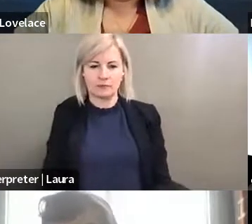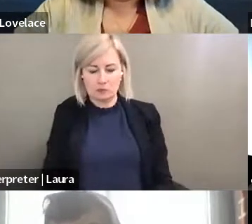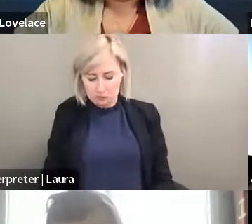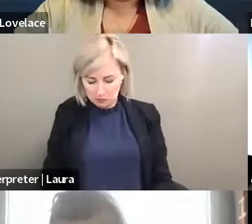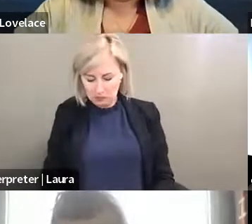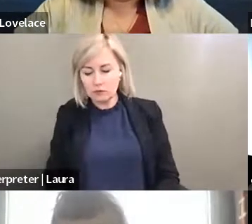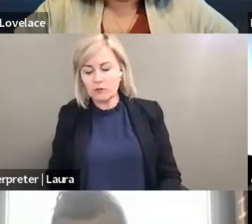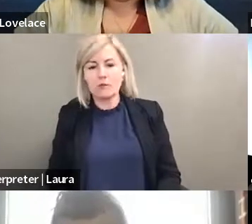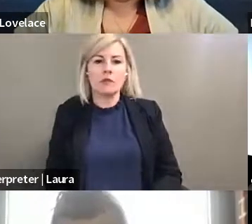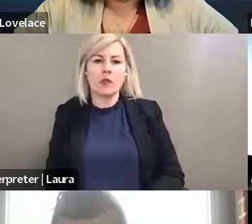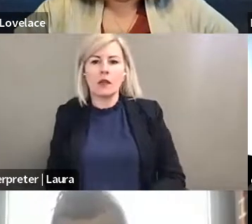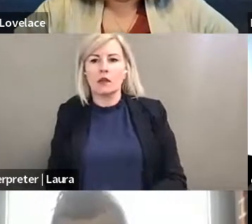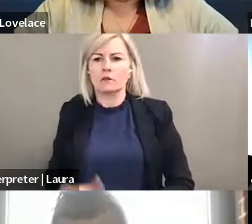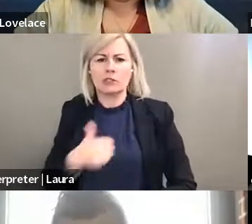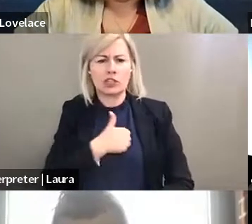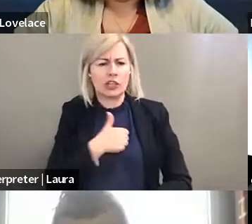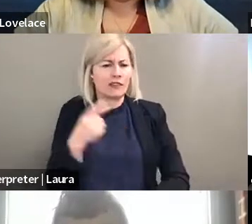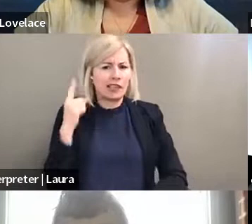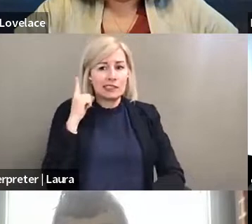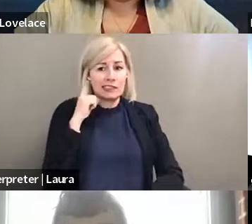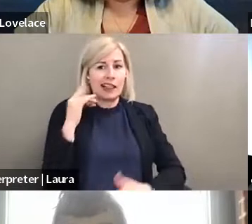you. Sorry if I'm sounding a little